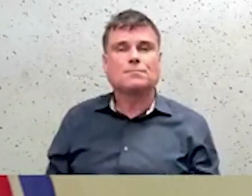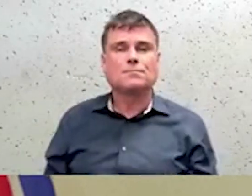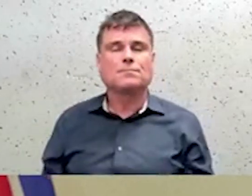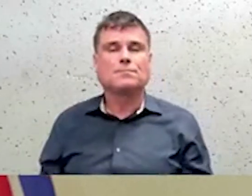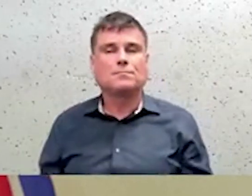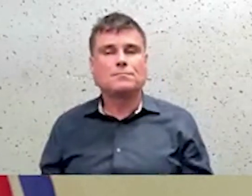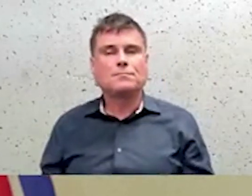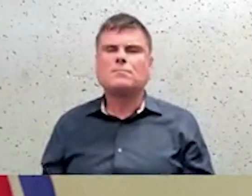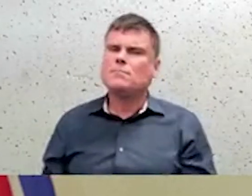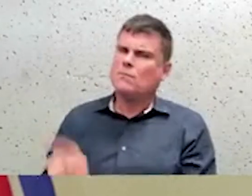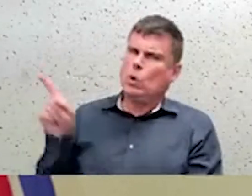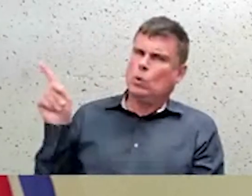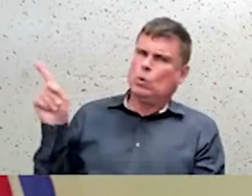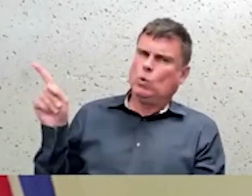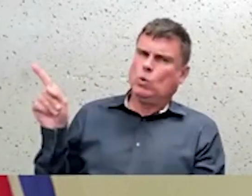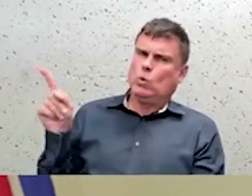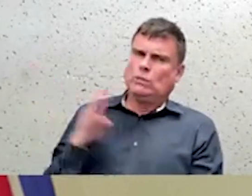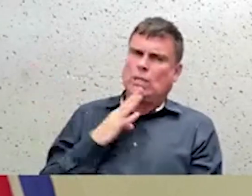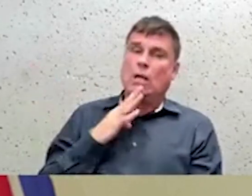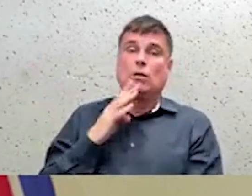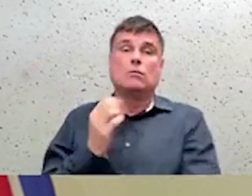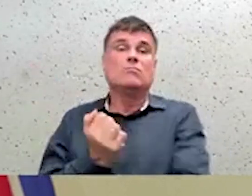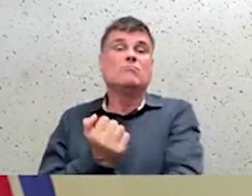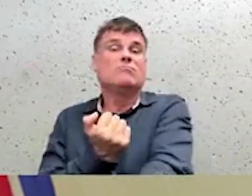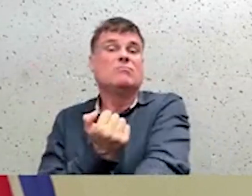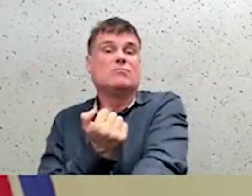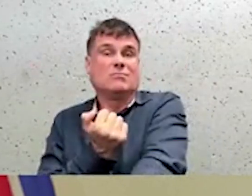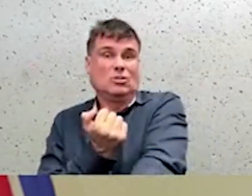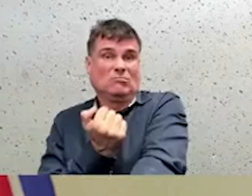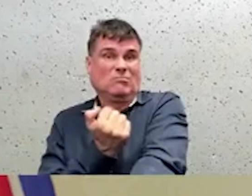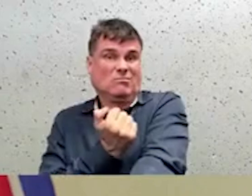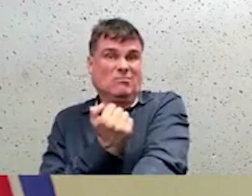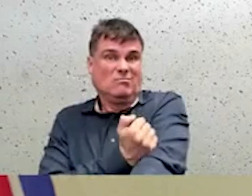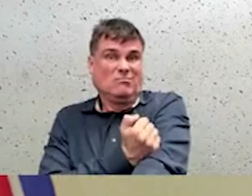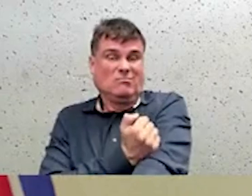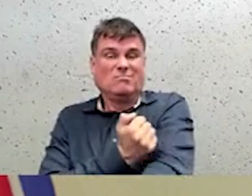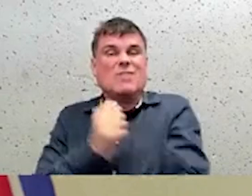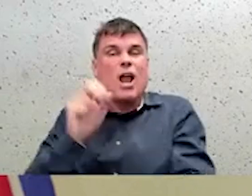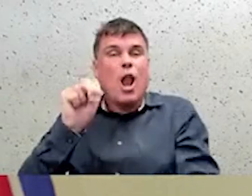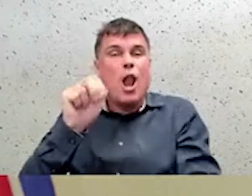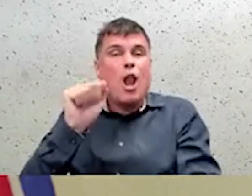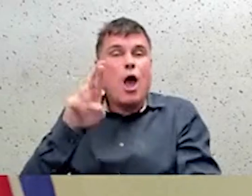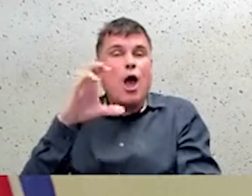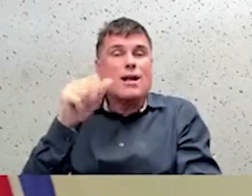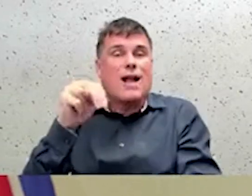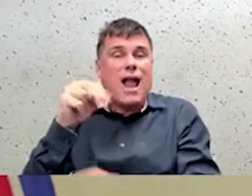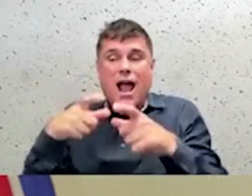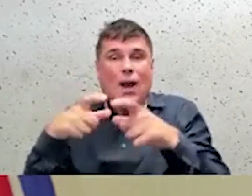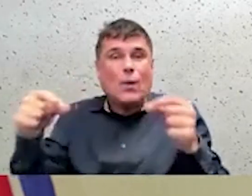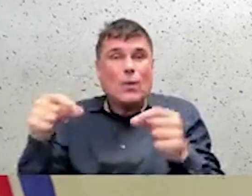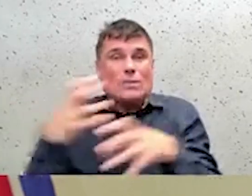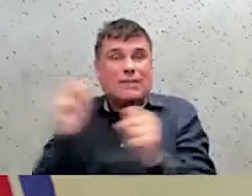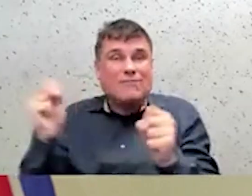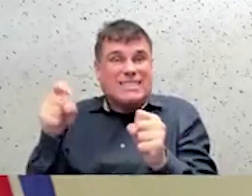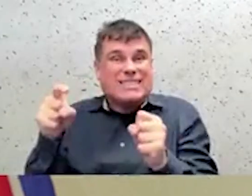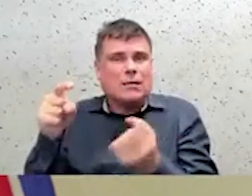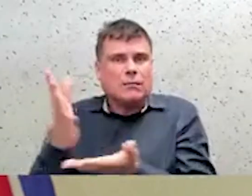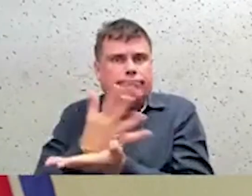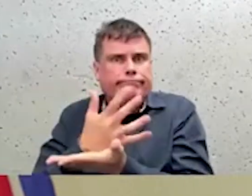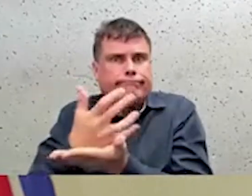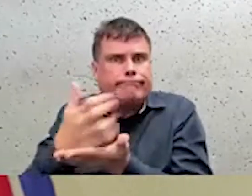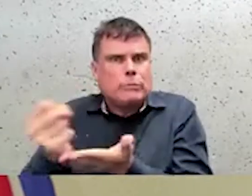in relation to naloxone. Were you referring to the Solicitor General and Ministry of Public Safety